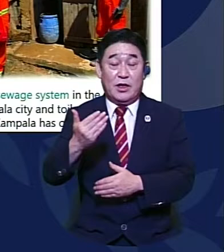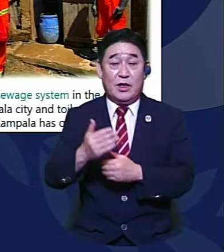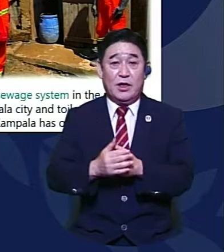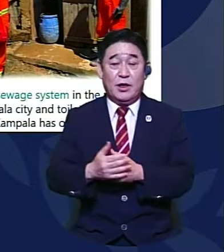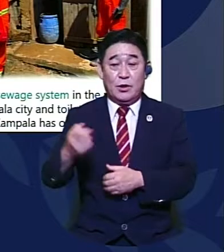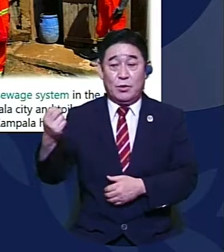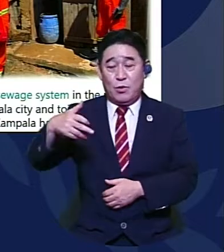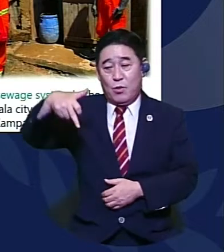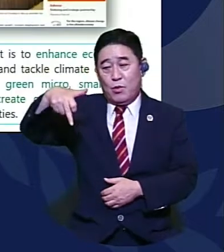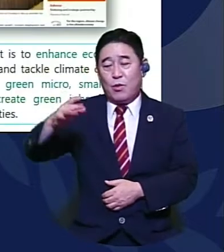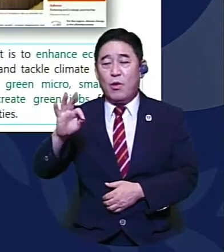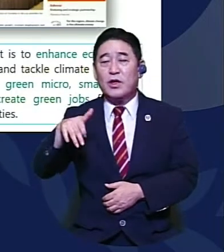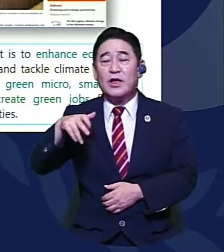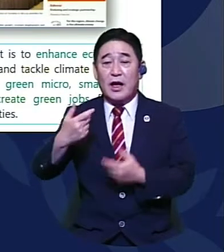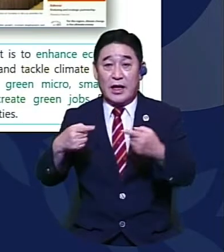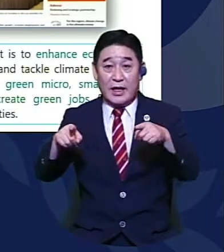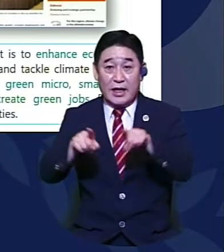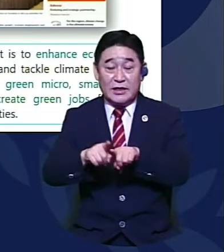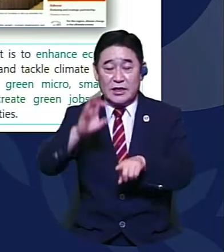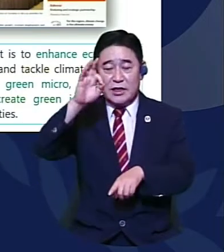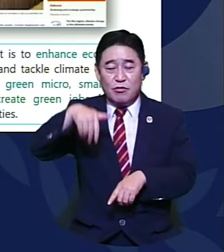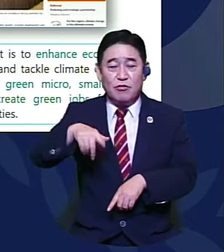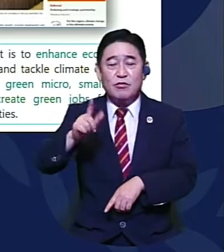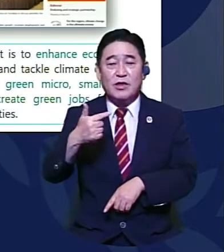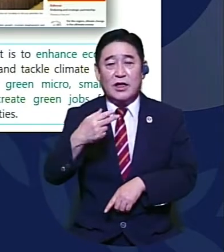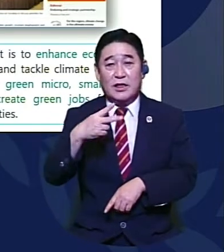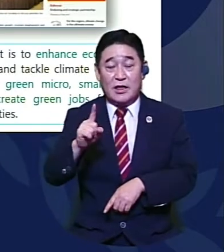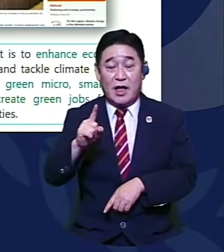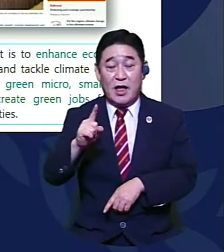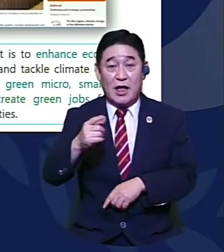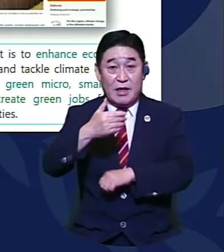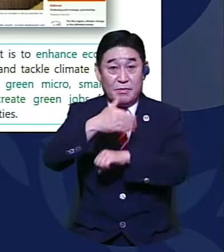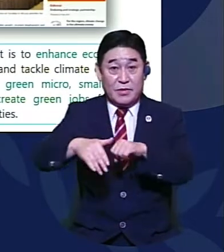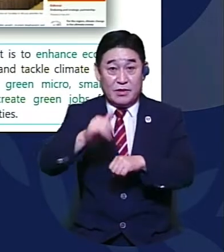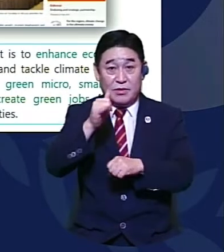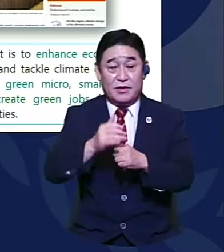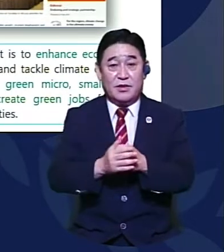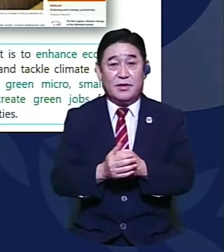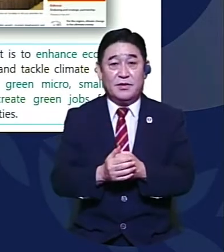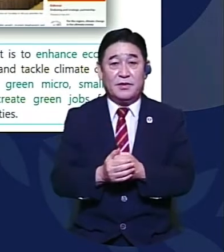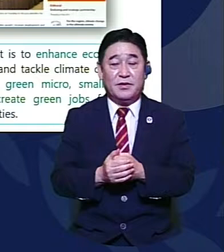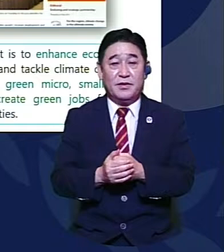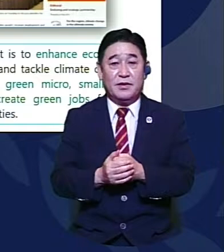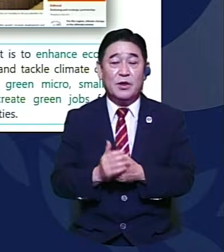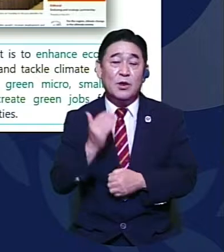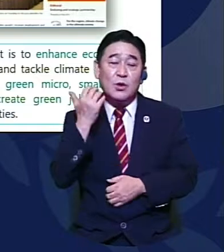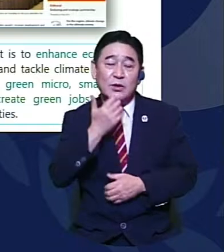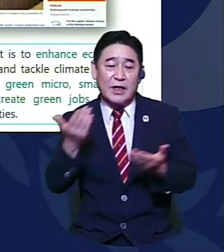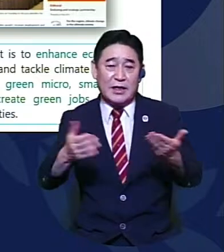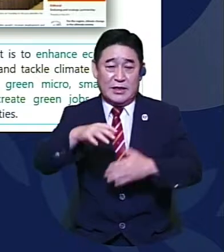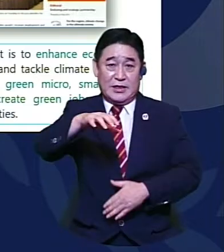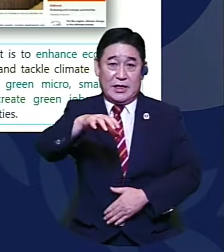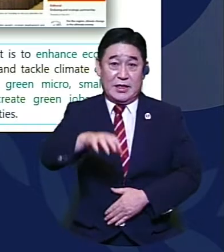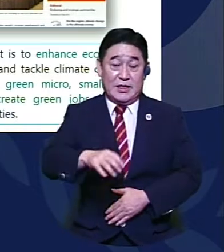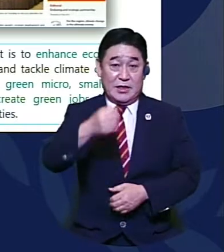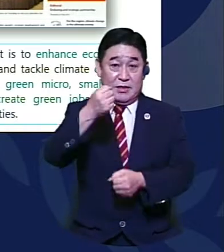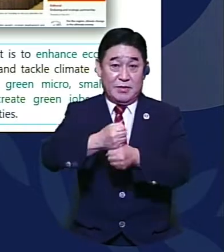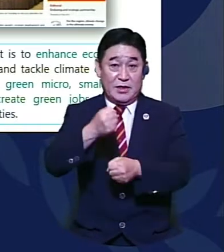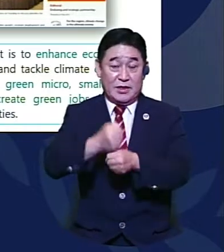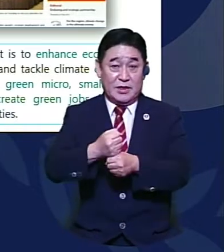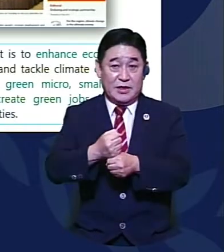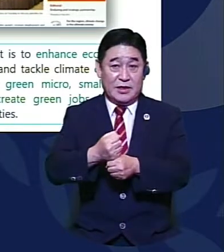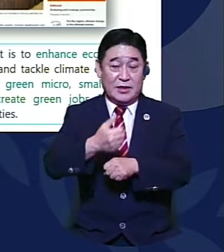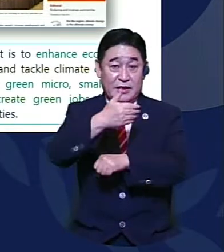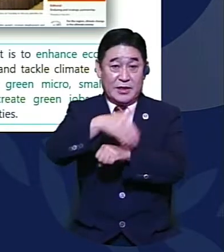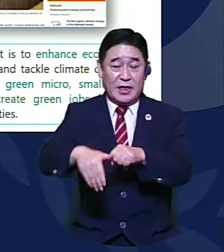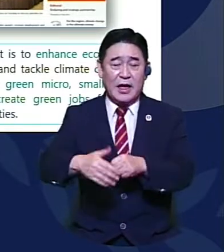you an example of the green jobs through that kind of work. I'll skip my last